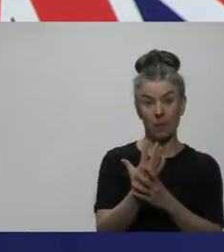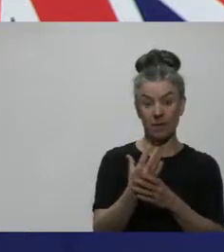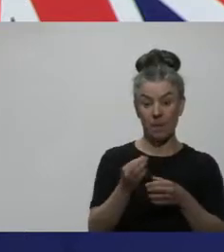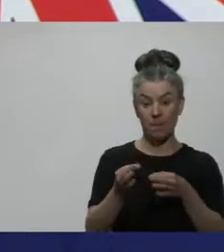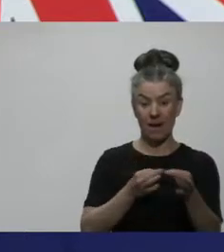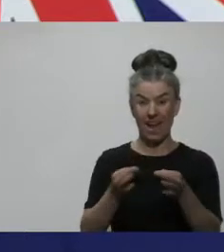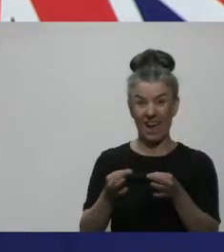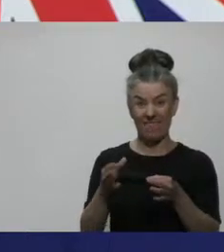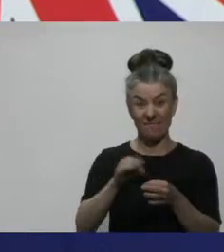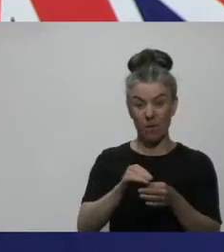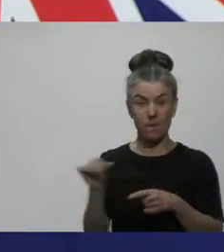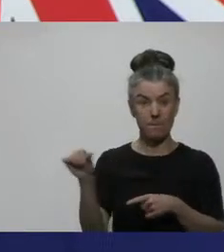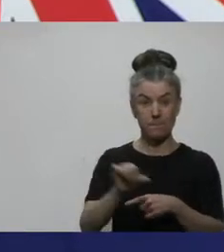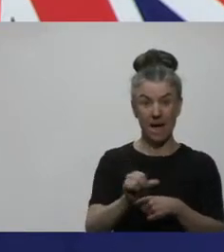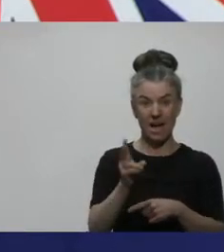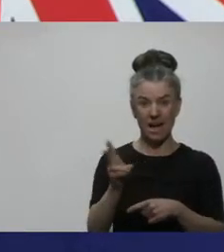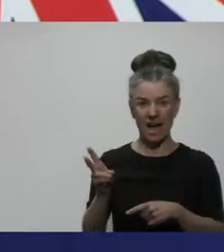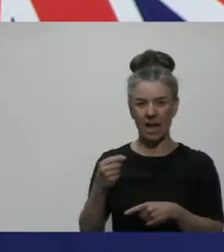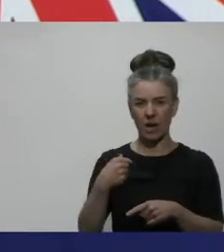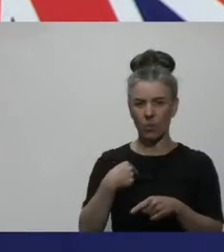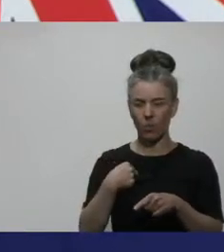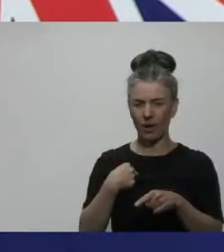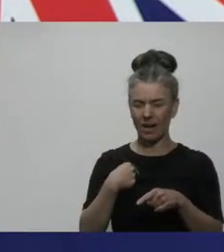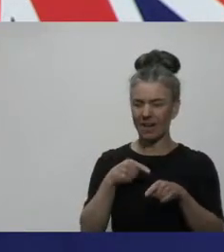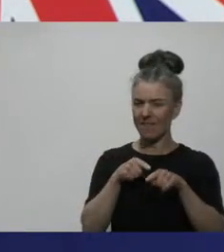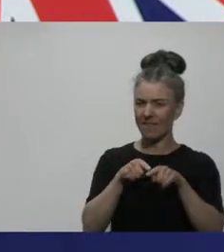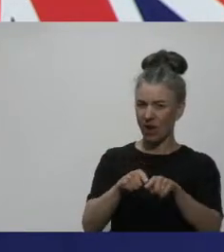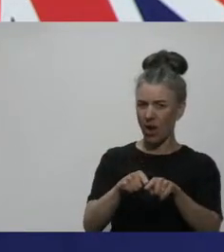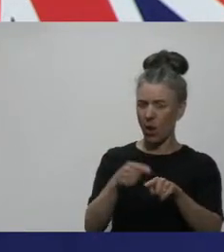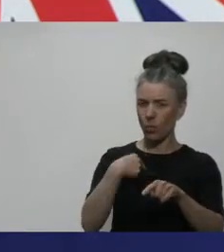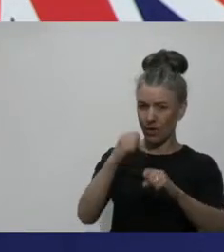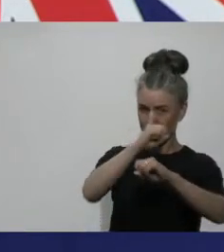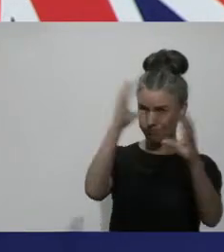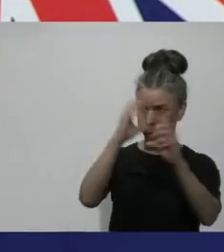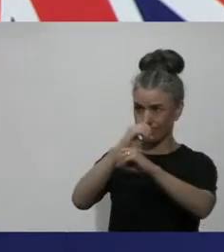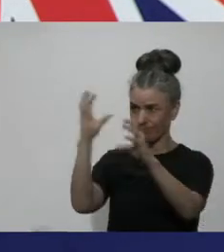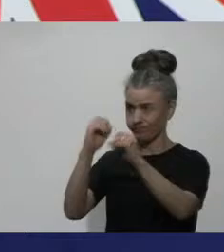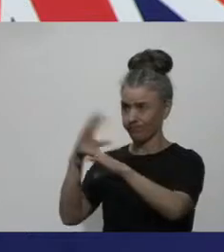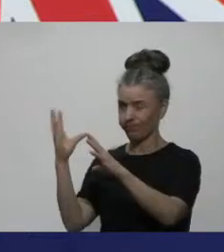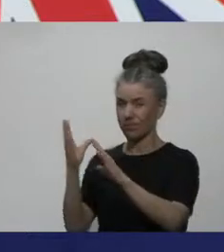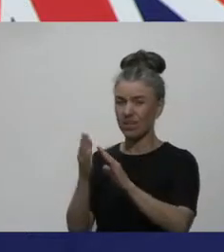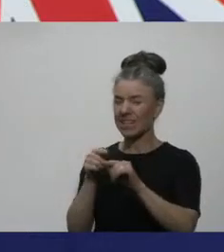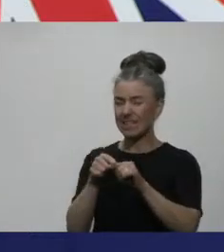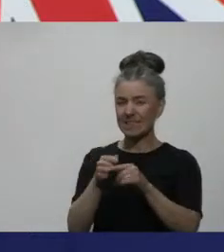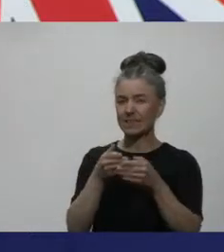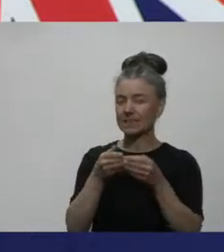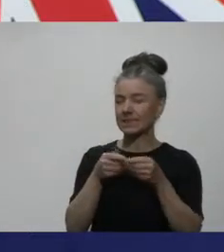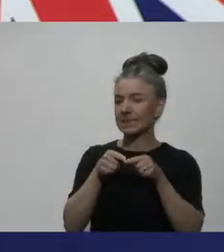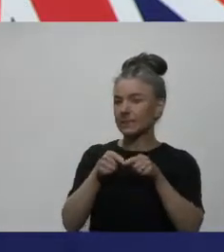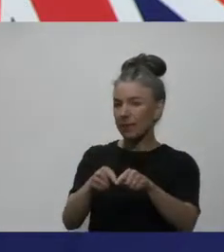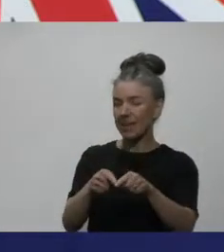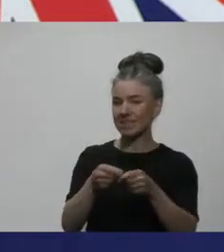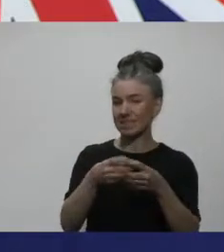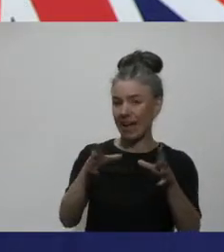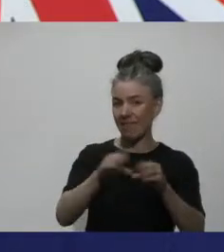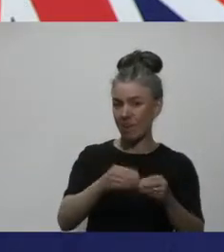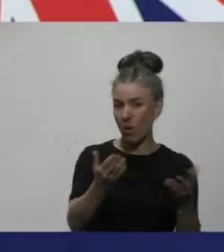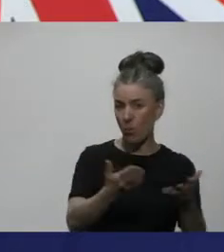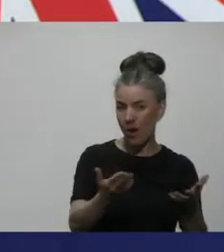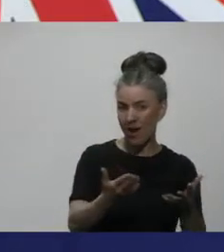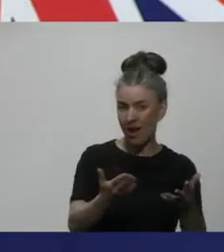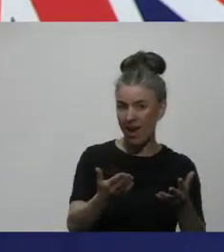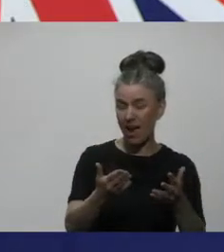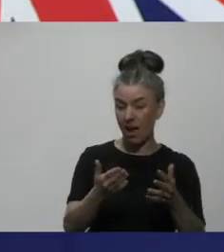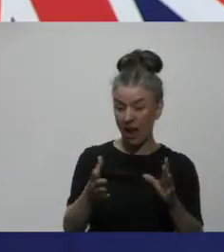different scenarios, because it ultimately will come down to what you're experiencing, where the chain begins, and how wide and connected the